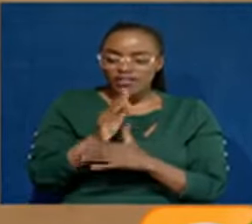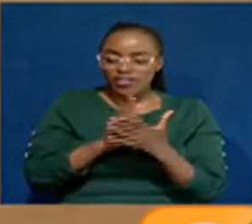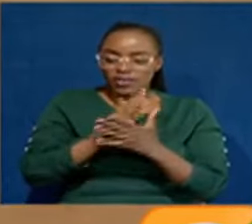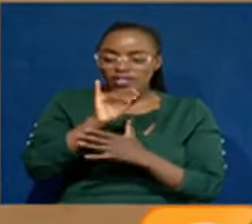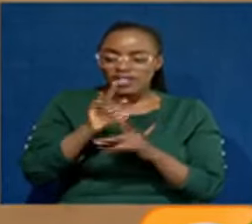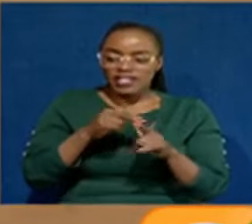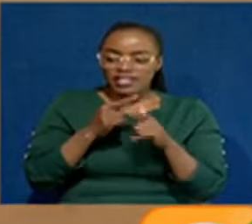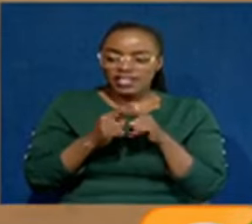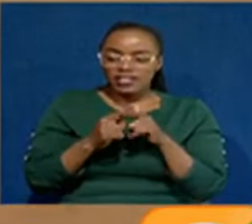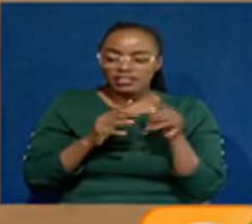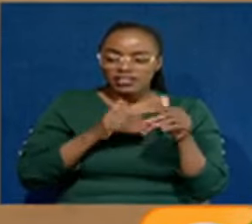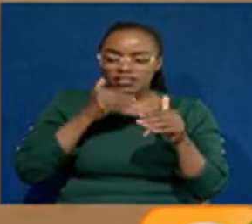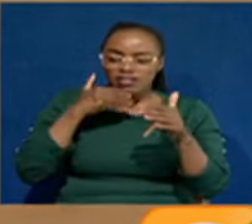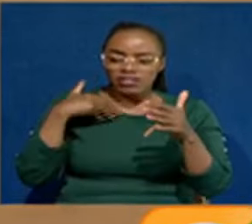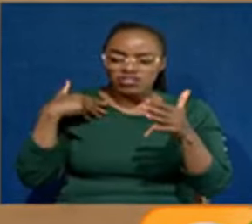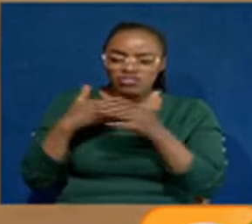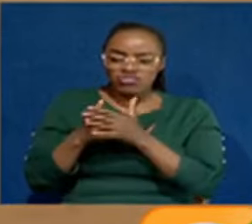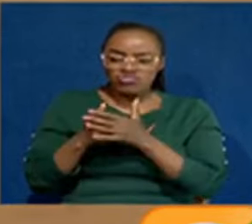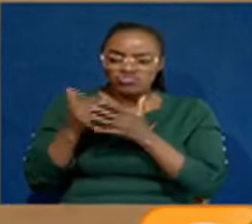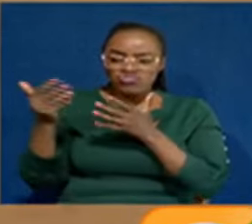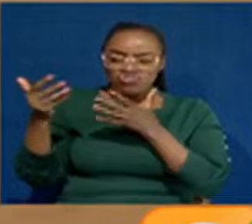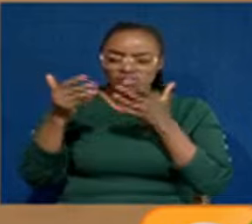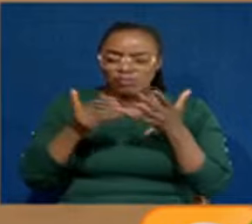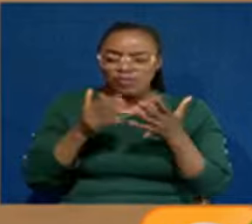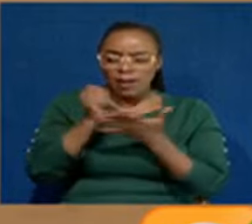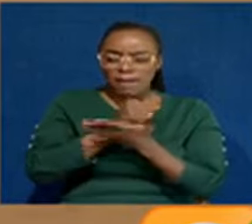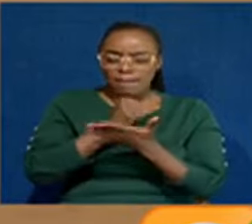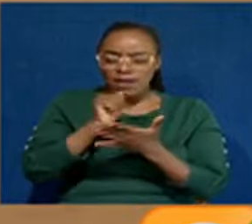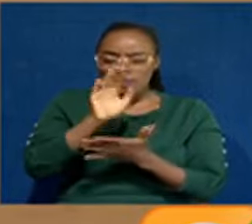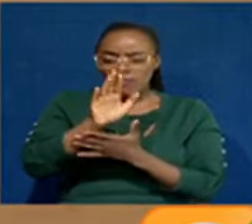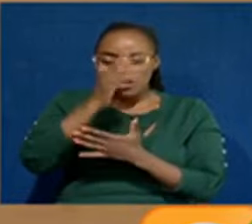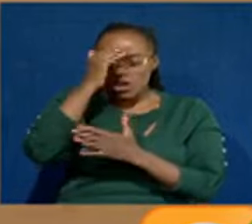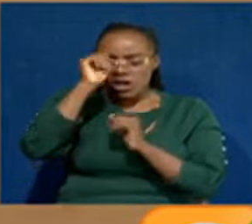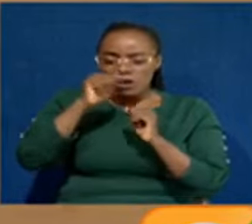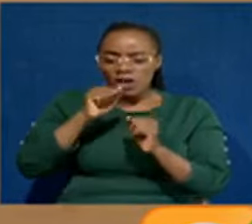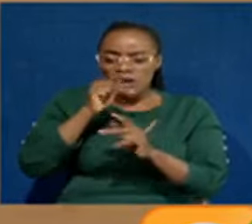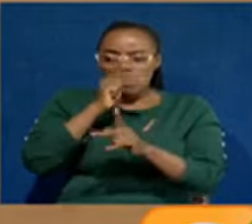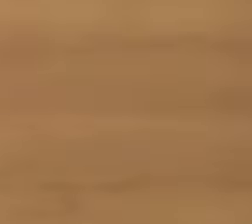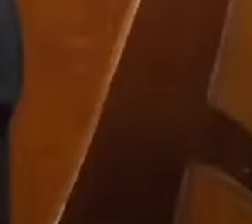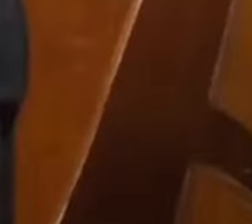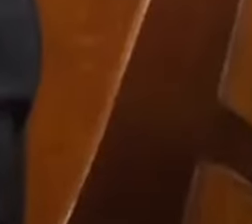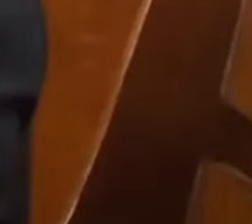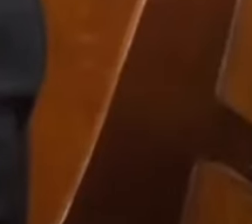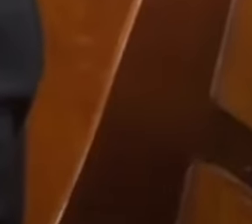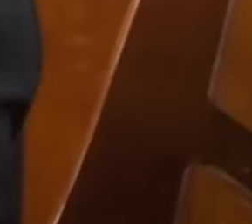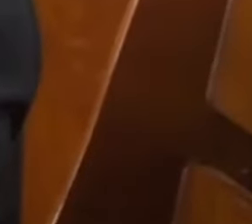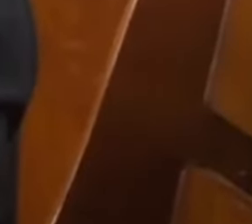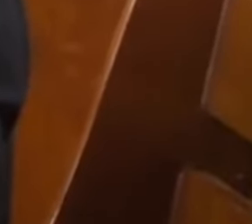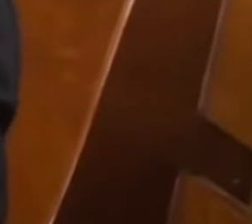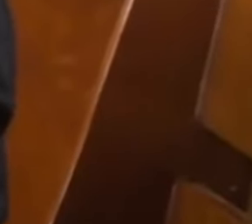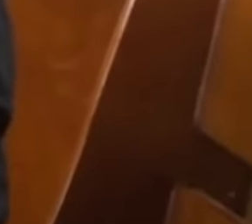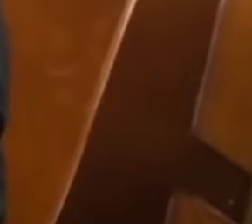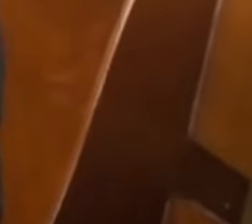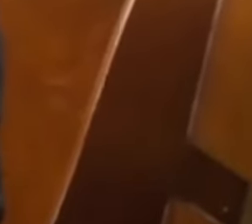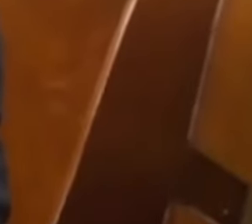you shall then have to bring your passport so that you deposit it in the court. Kamau Mwangi, Citizen TV.